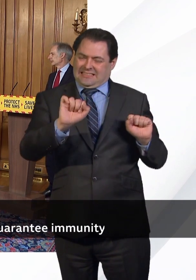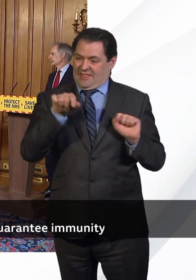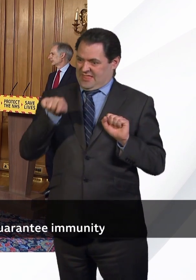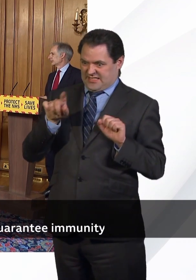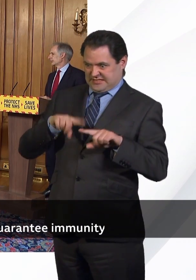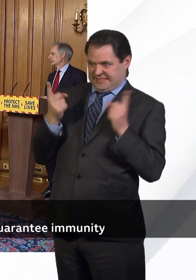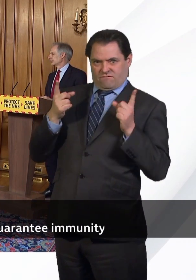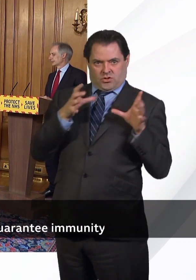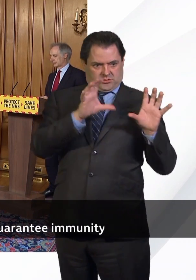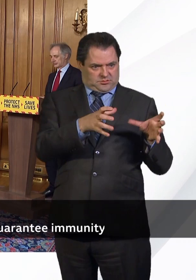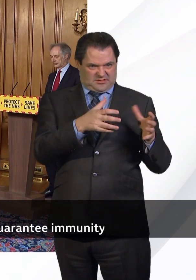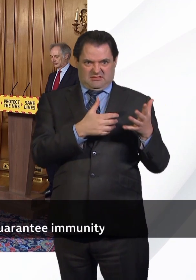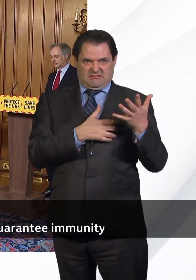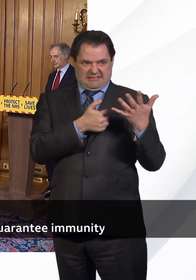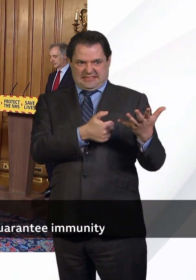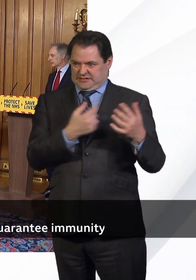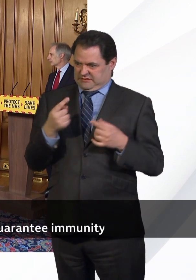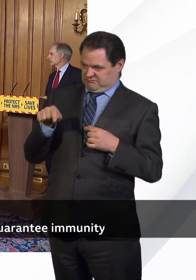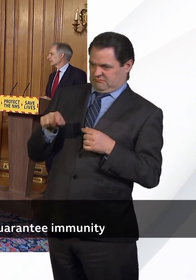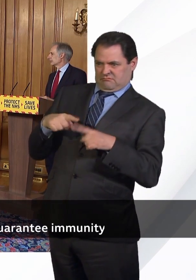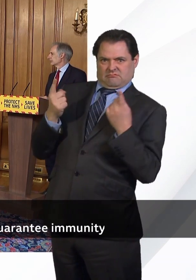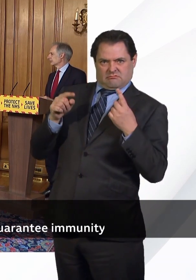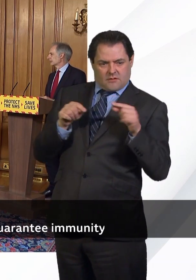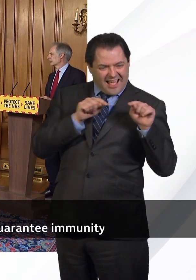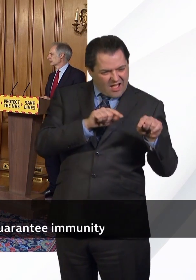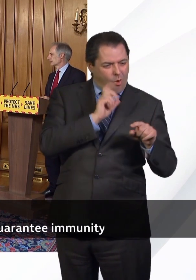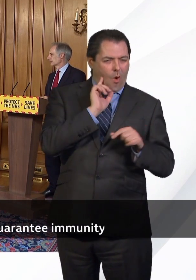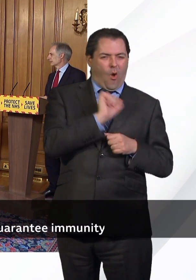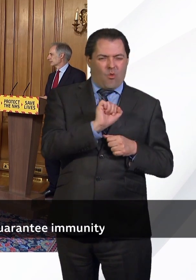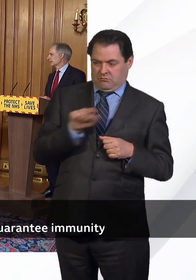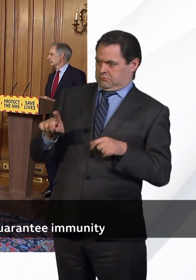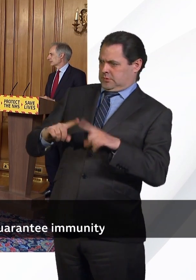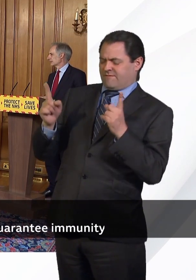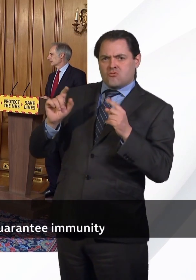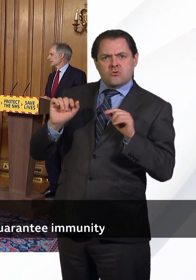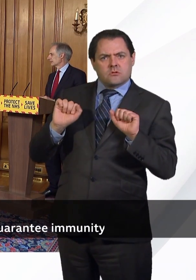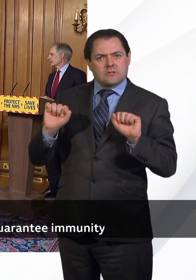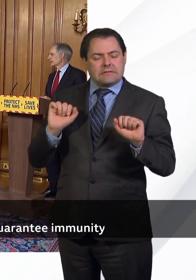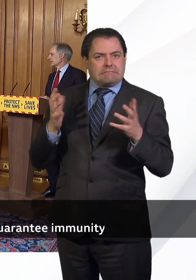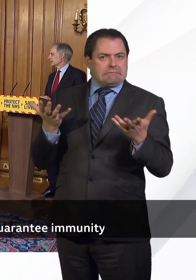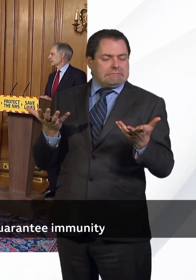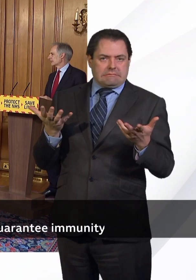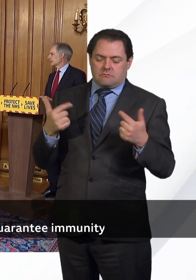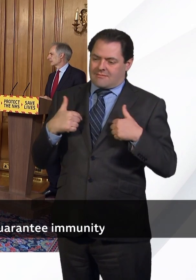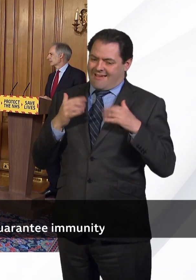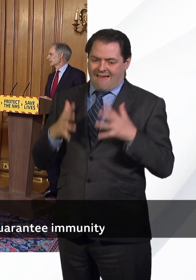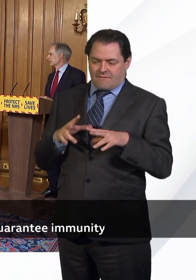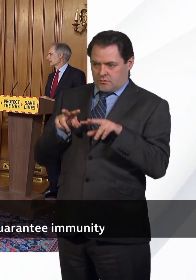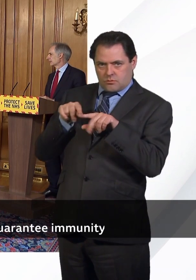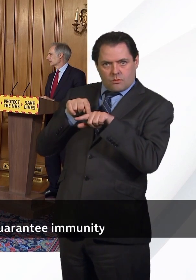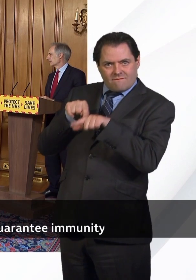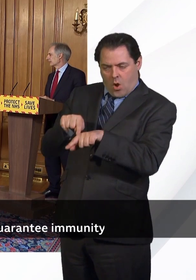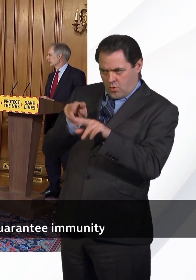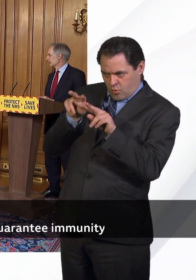our assumptions on how other coronaviruses behave, because we don't want to take the risk